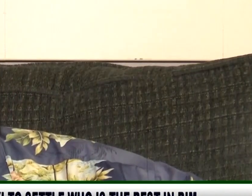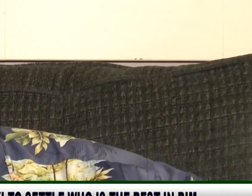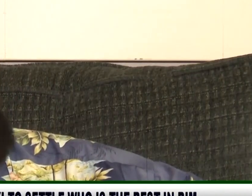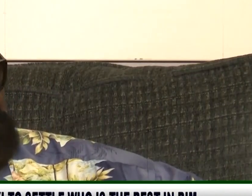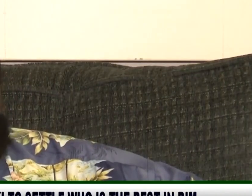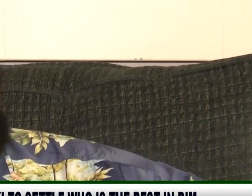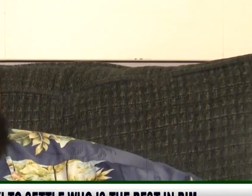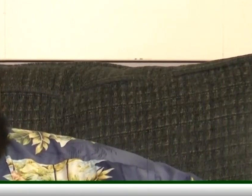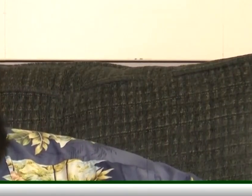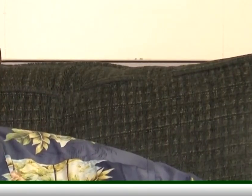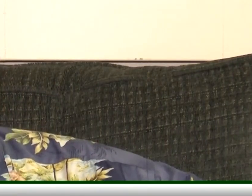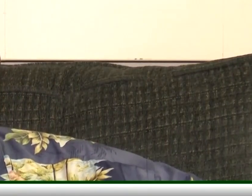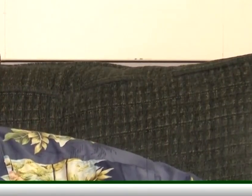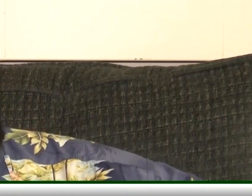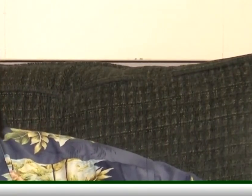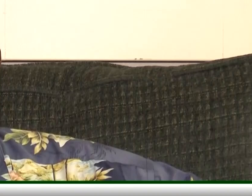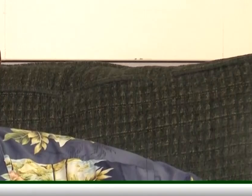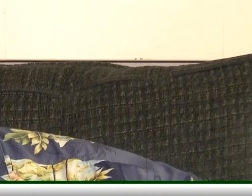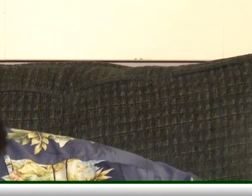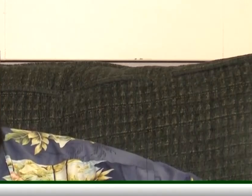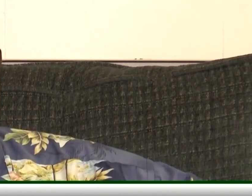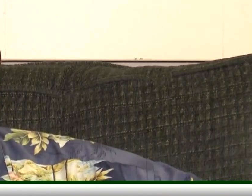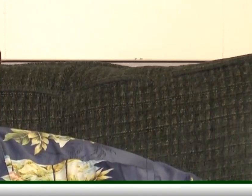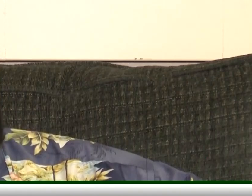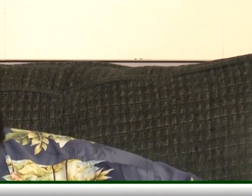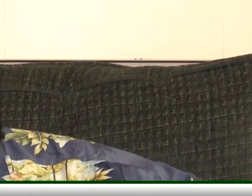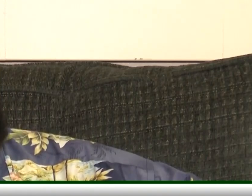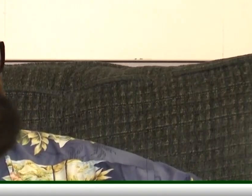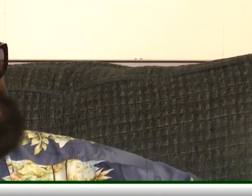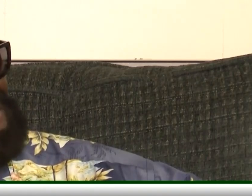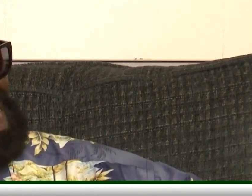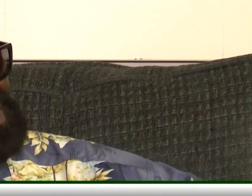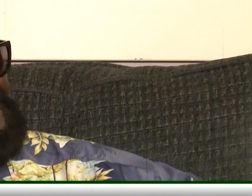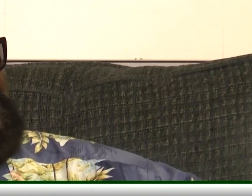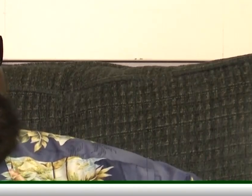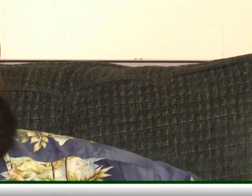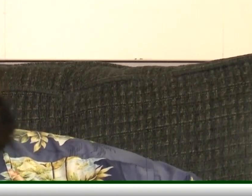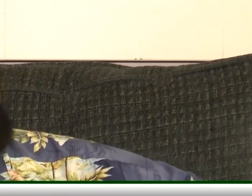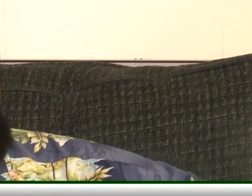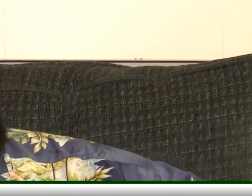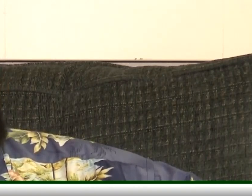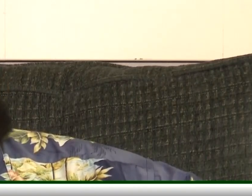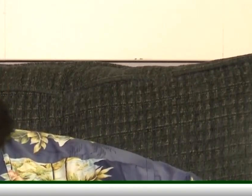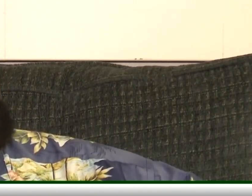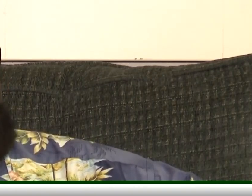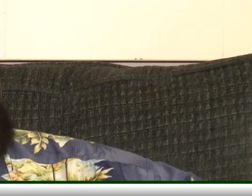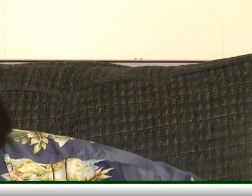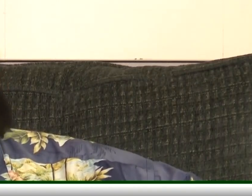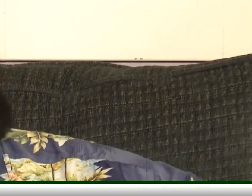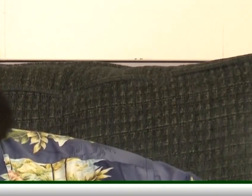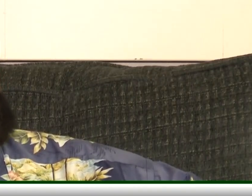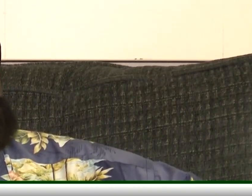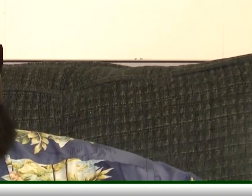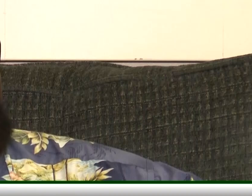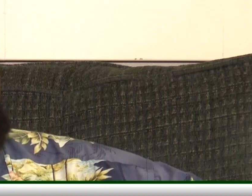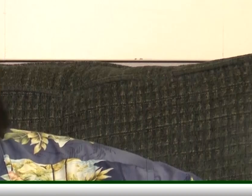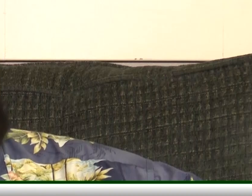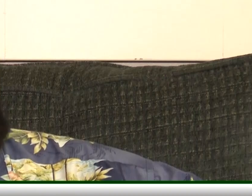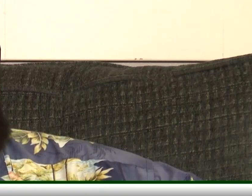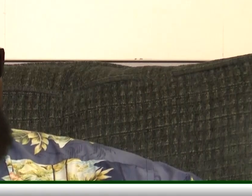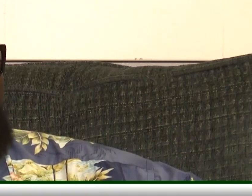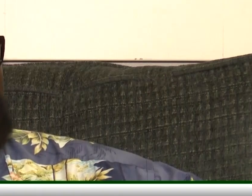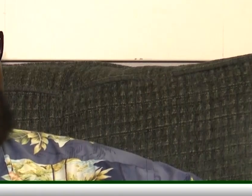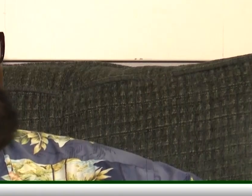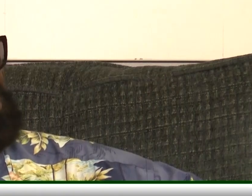for Suki. I want a local matchup with this man. I want this man like a dog